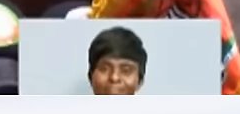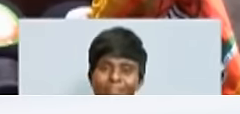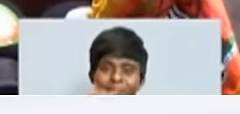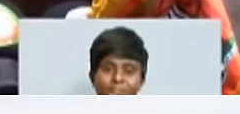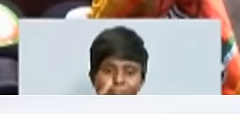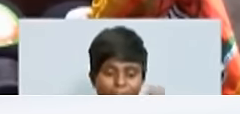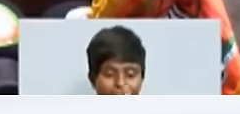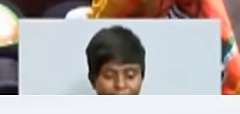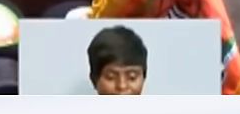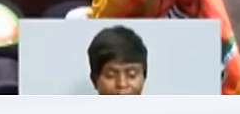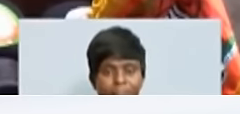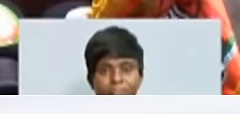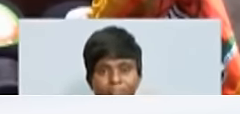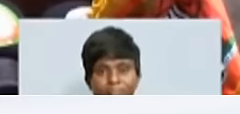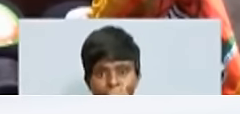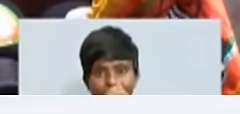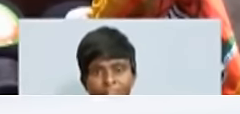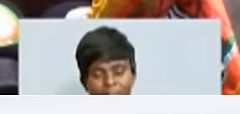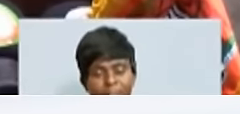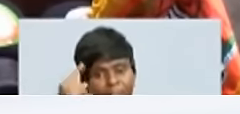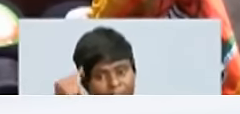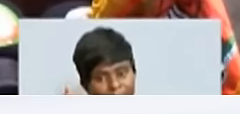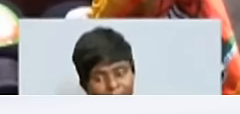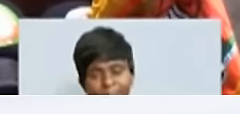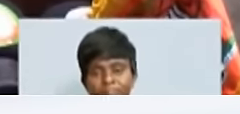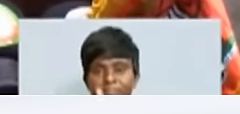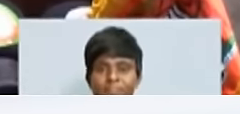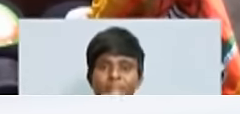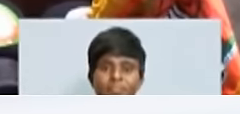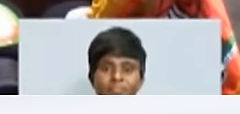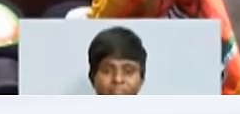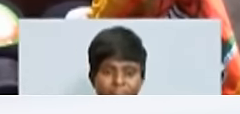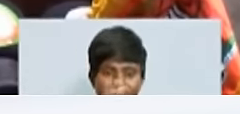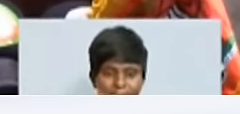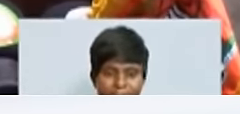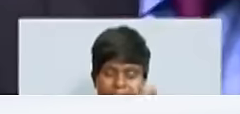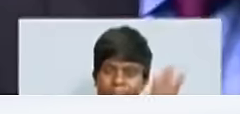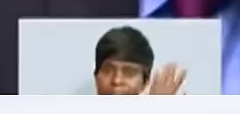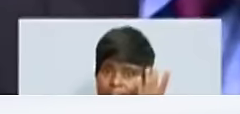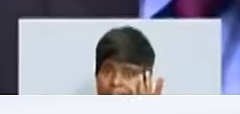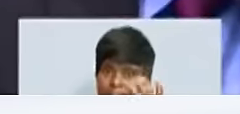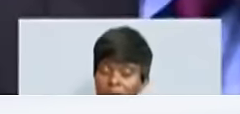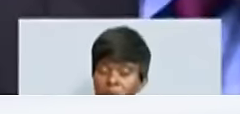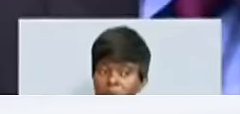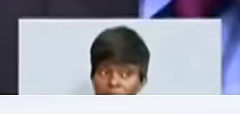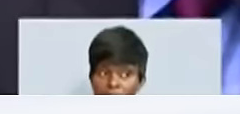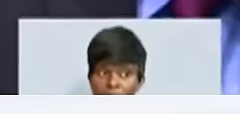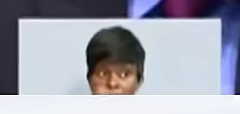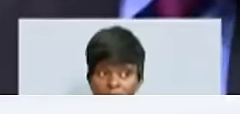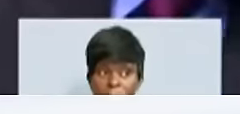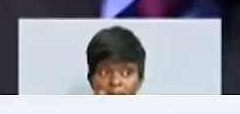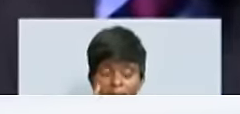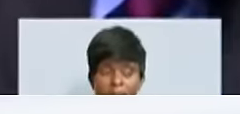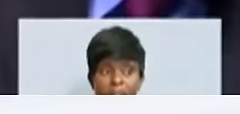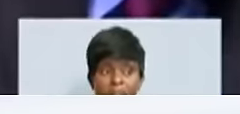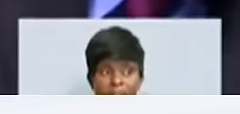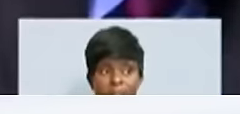law enforcement agencies, government established the Asset Recovery Inter-Agency Coordination Framework